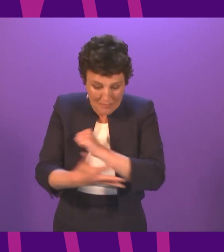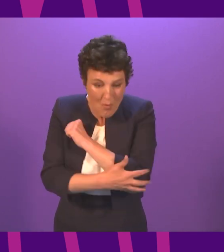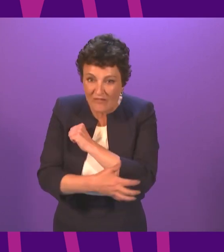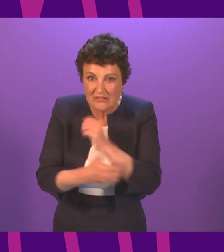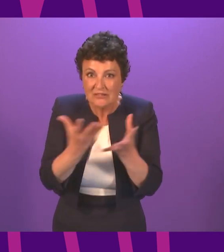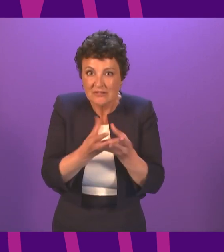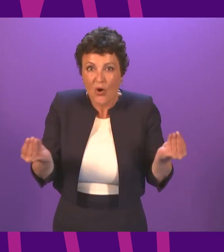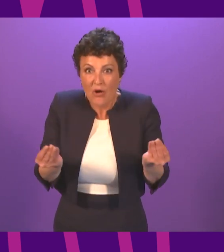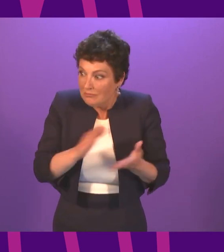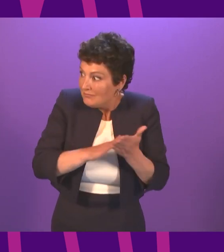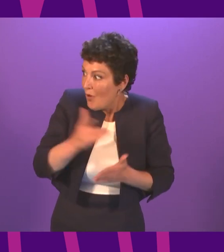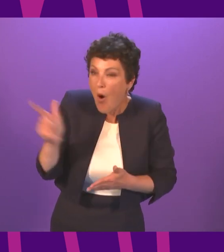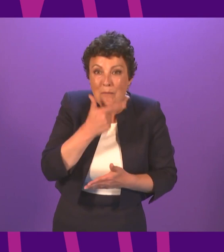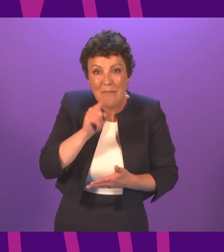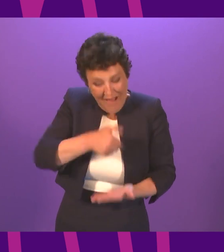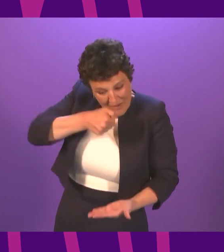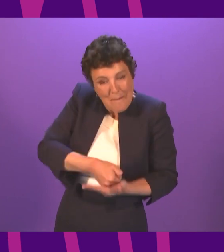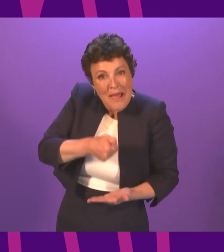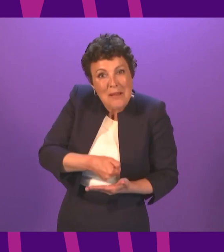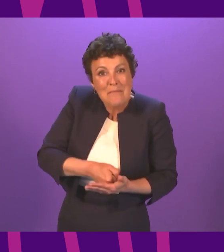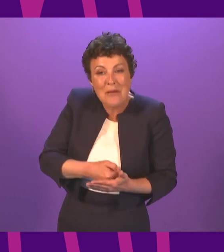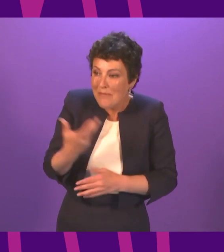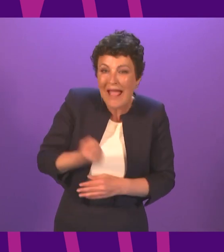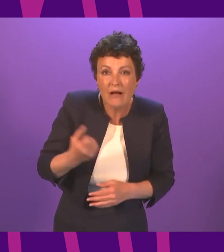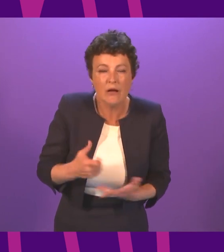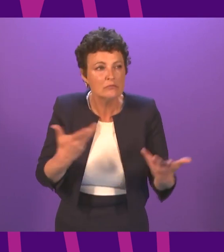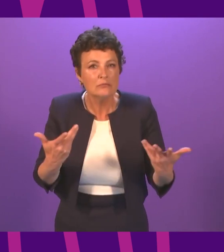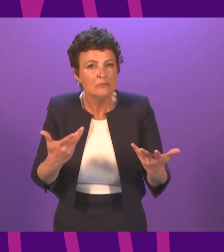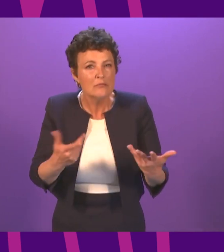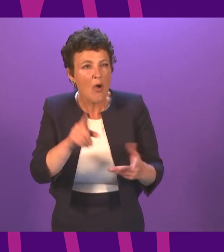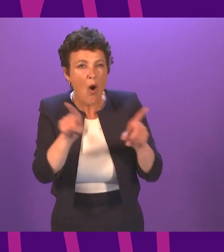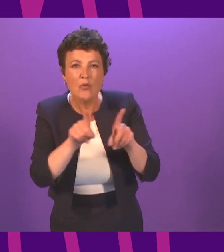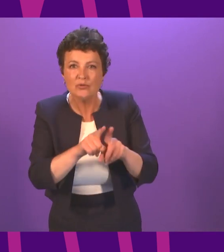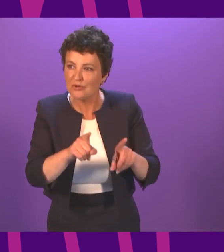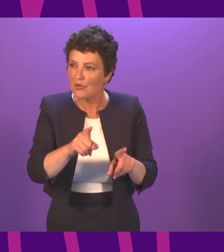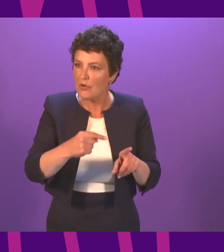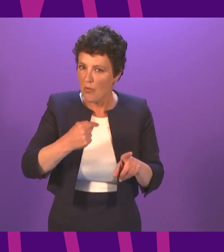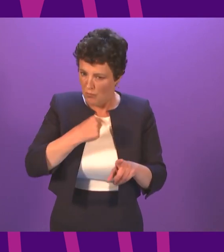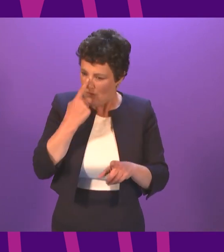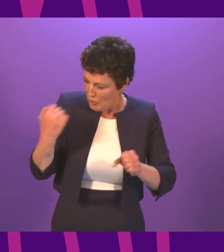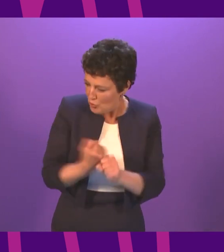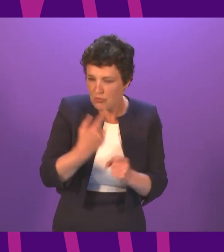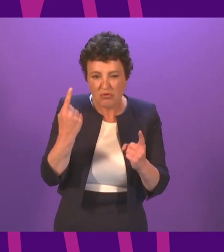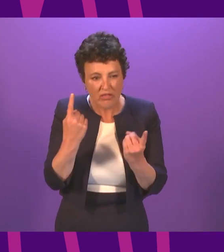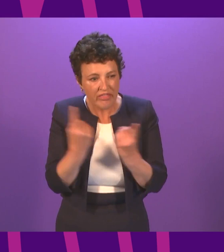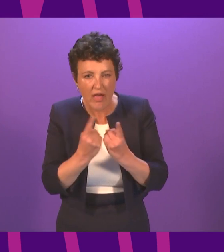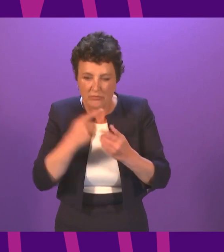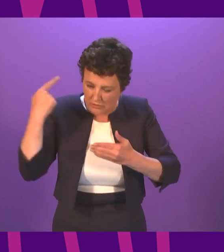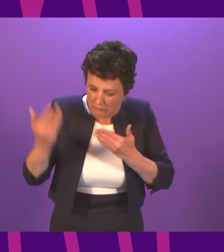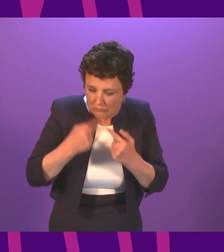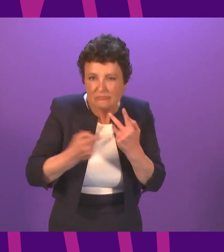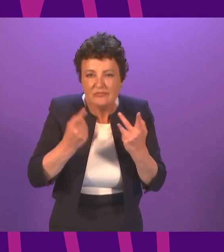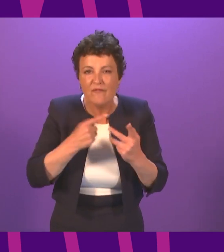the basic security they need to fulfil their potential. An action that won't just end our contribution to climate change, but also harness